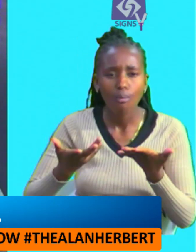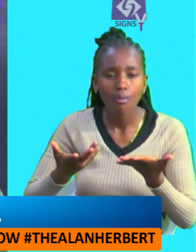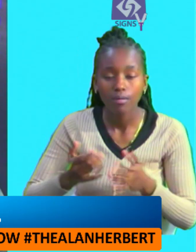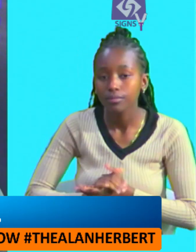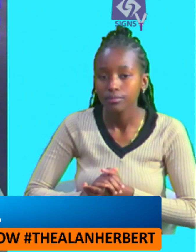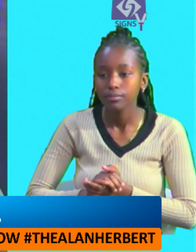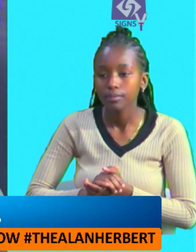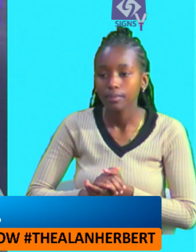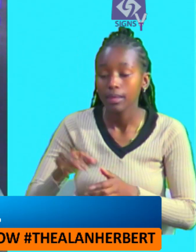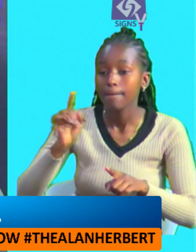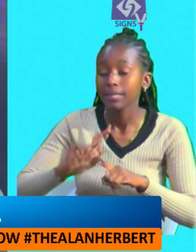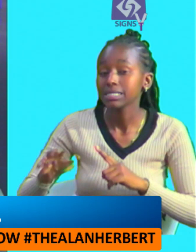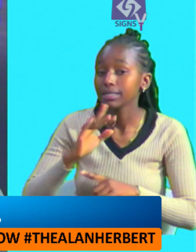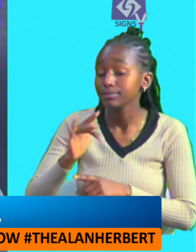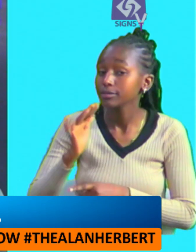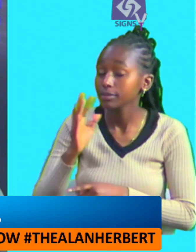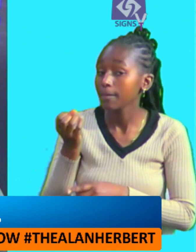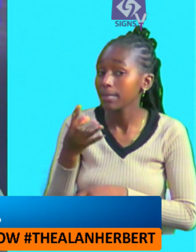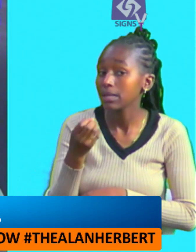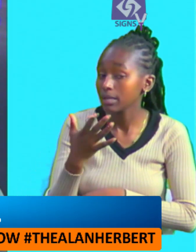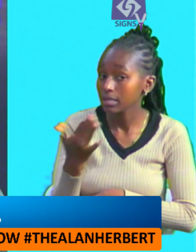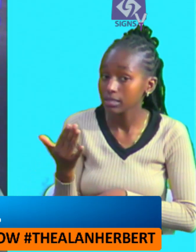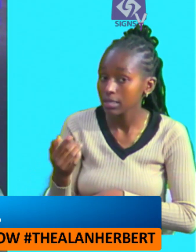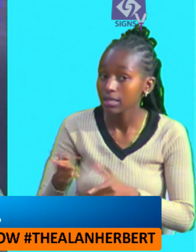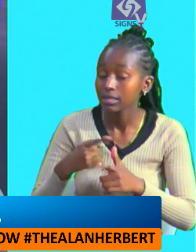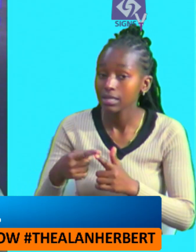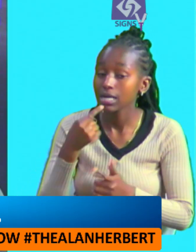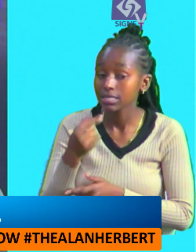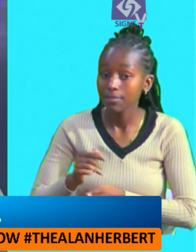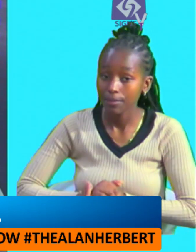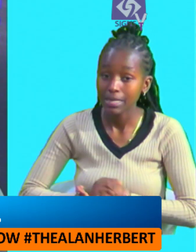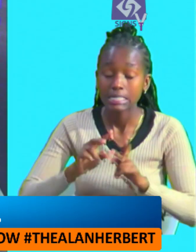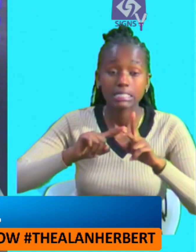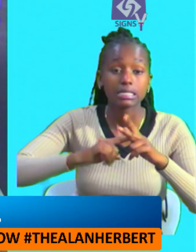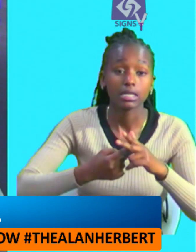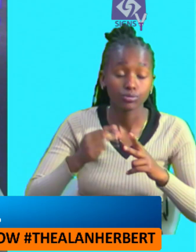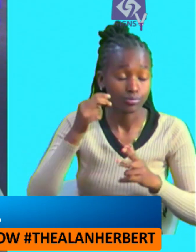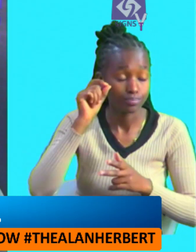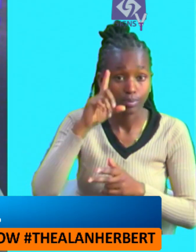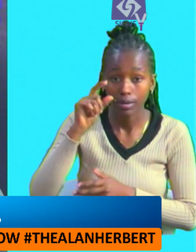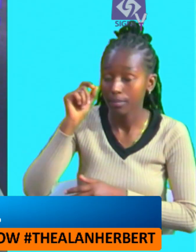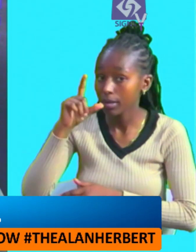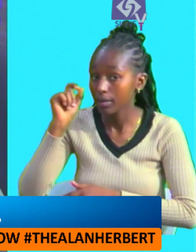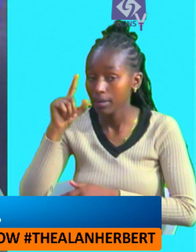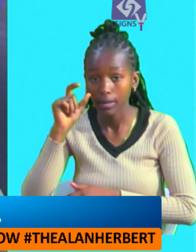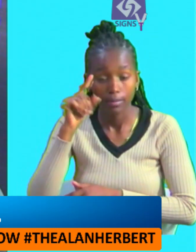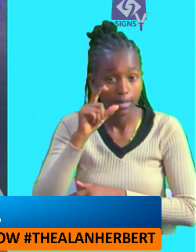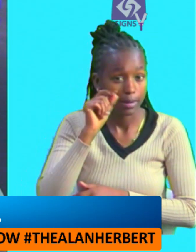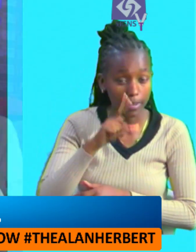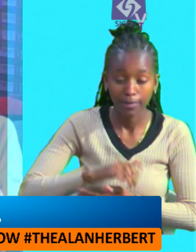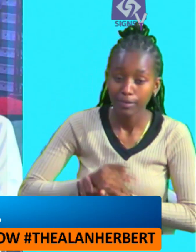think last week, last week hapo katikati, I think it was on a Wednesday or Thursday. Yeah. He told